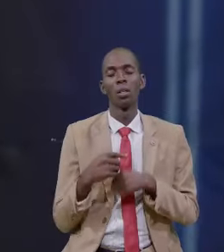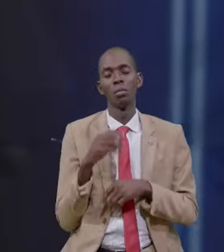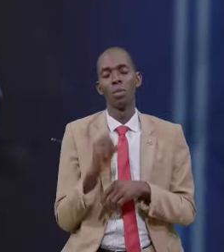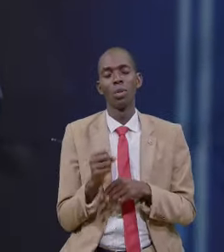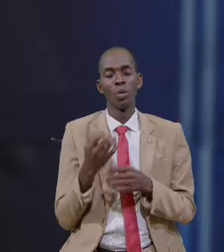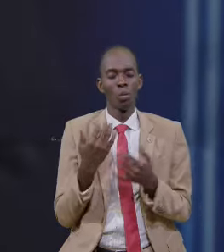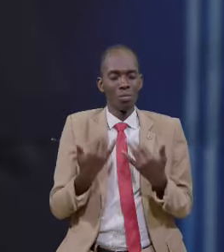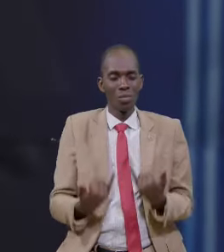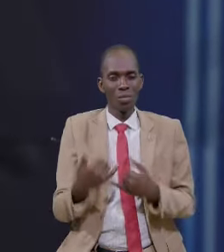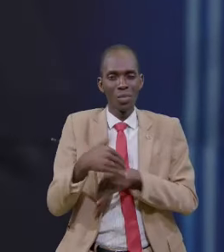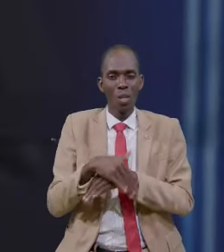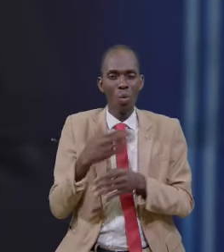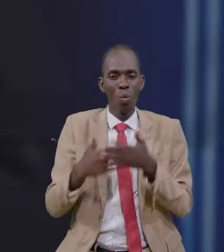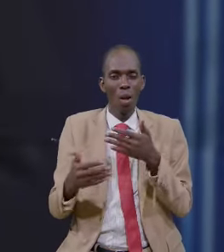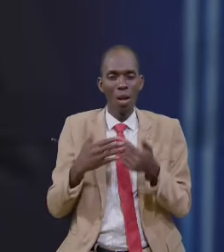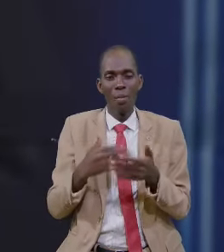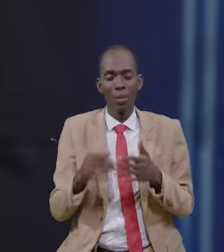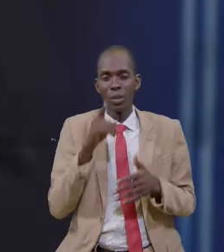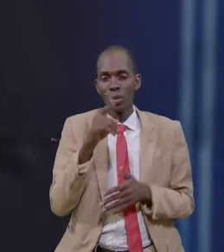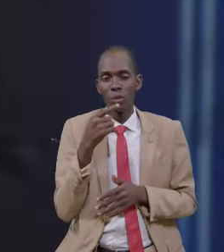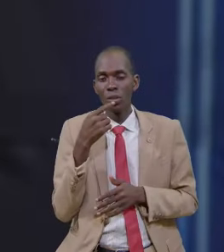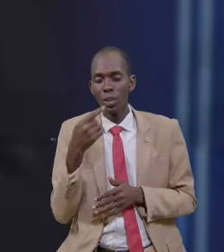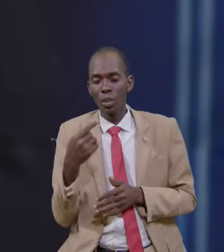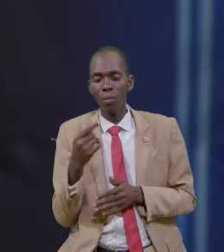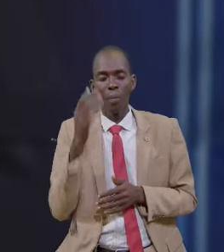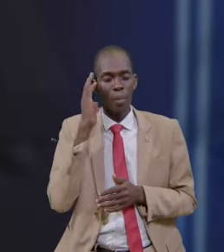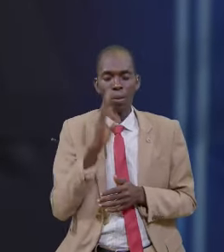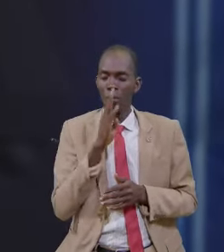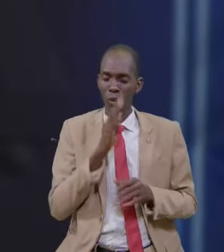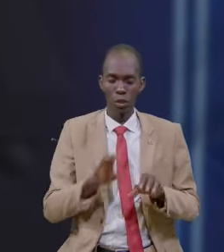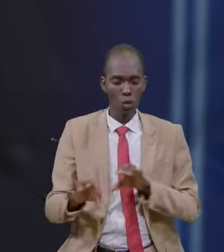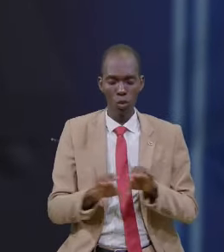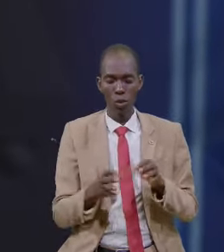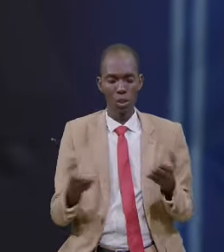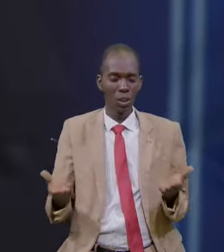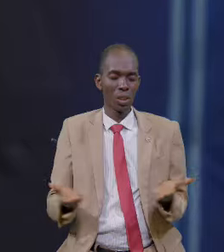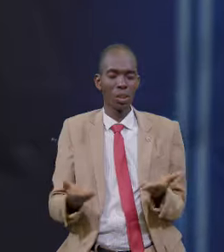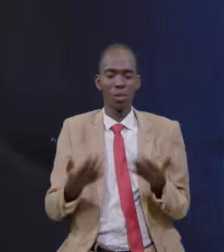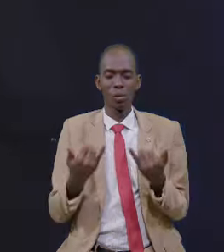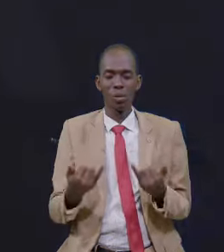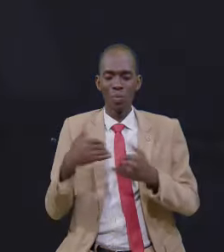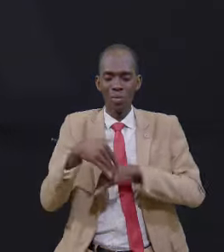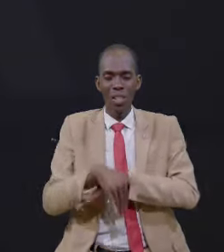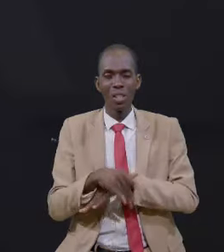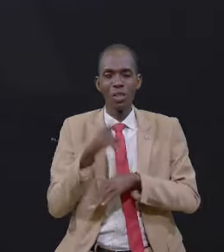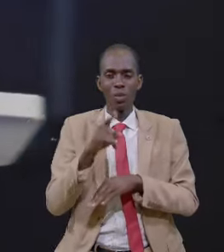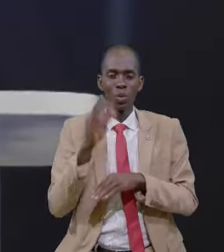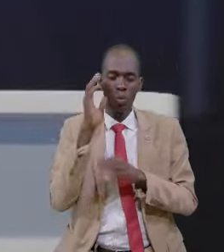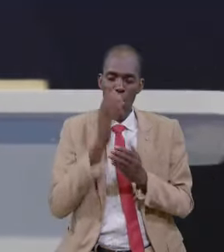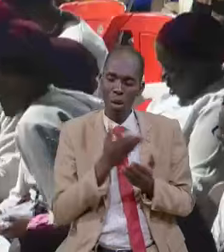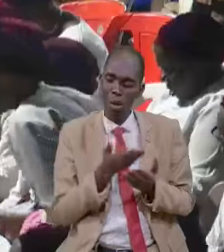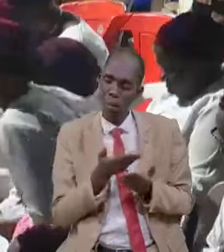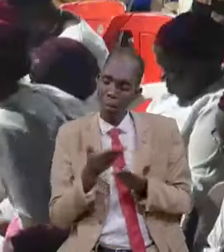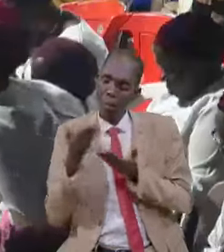say will be done here tonight. You carry miracle, go back